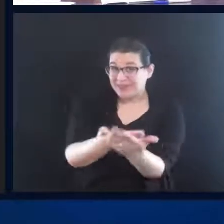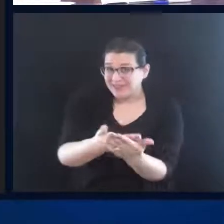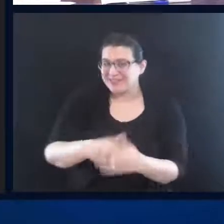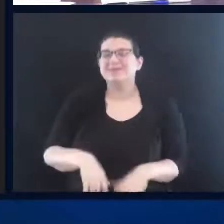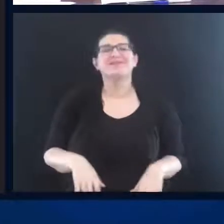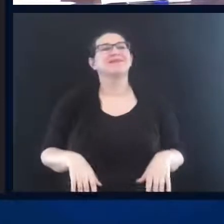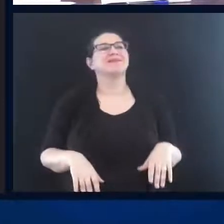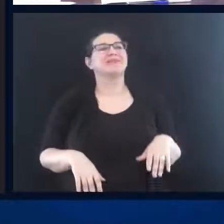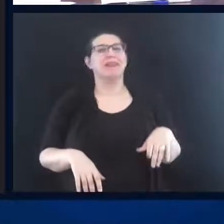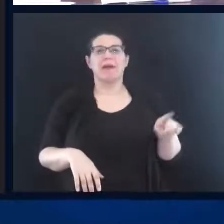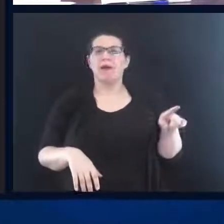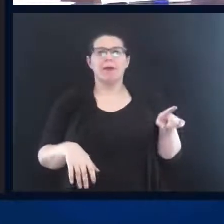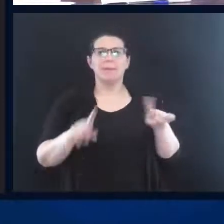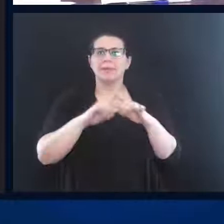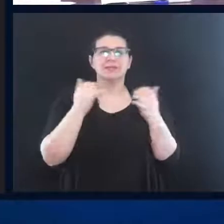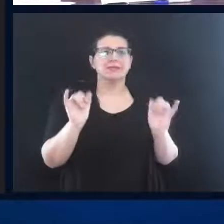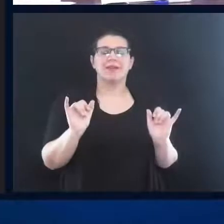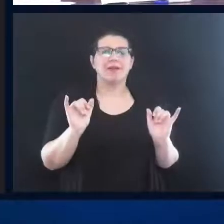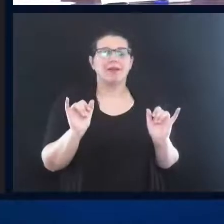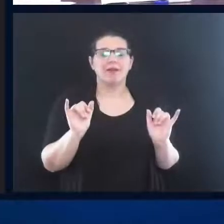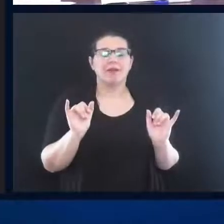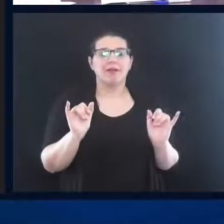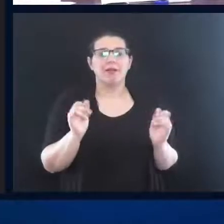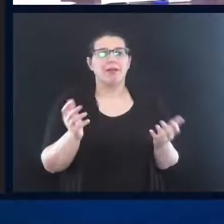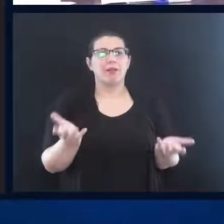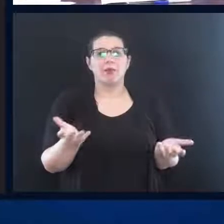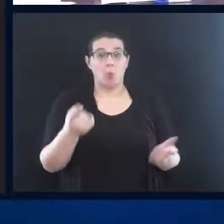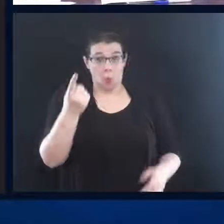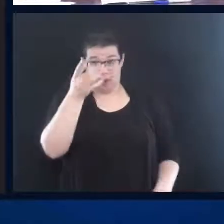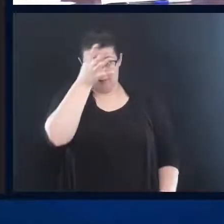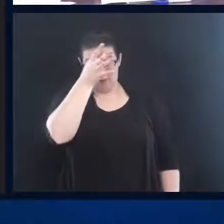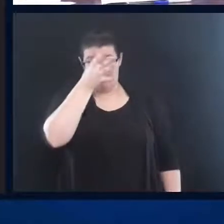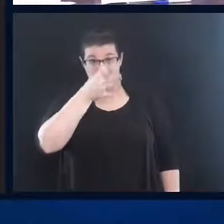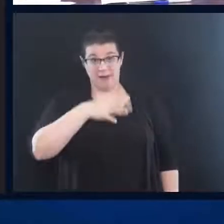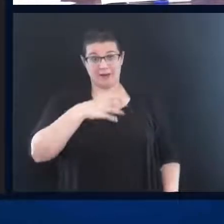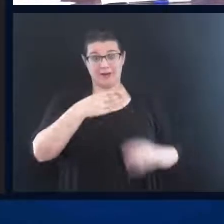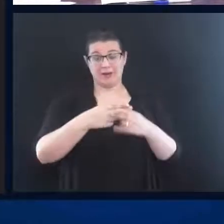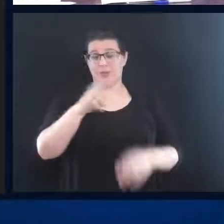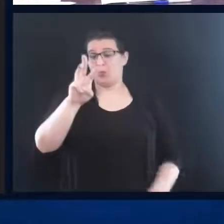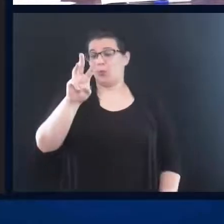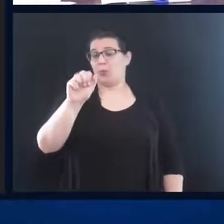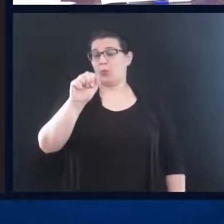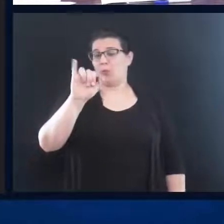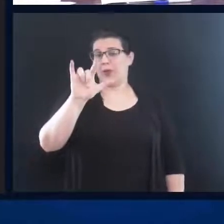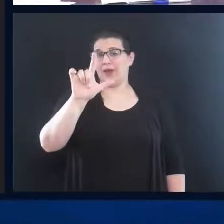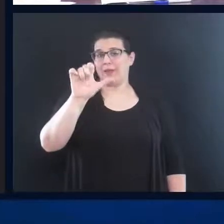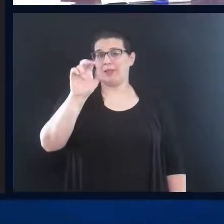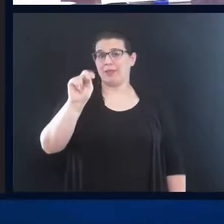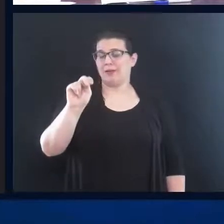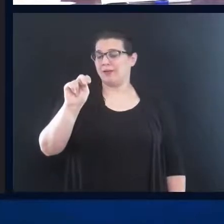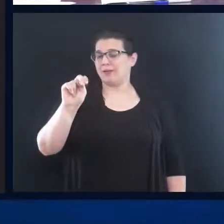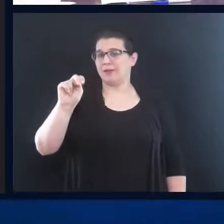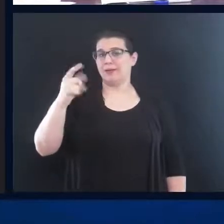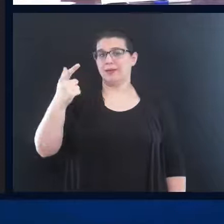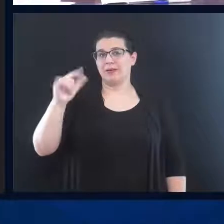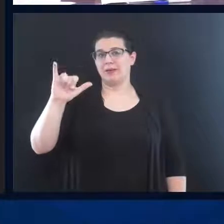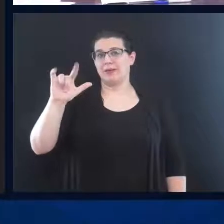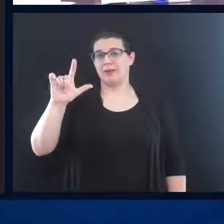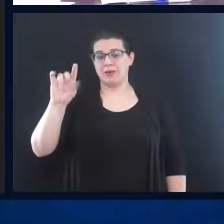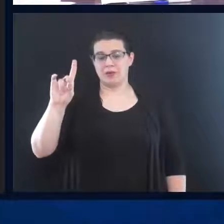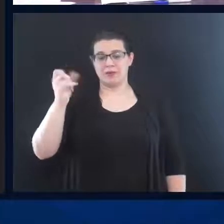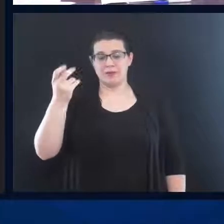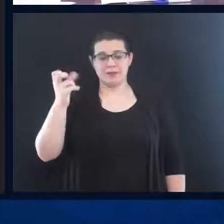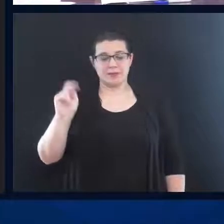But nevertheless, you know, there was a gentleman there, Waylon Gilkinson, and Waylon is a